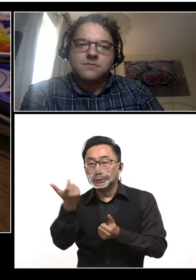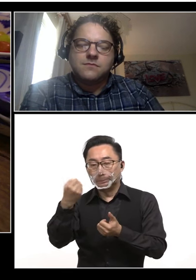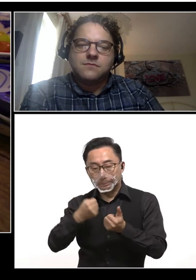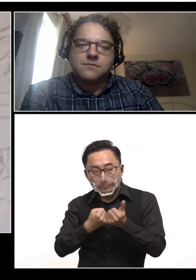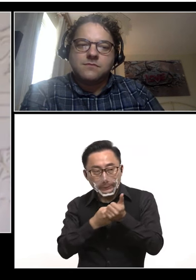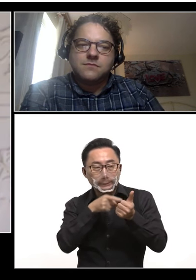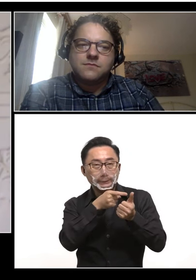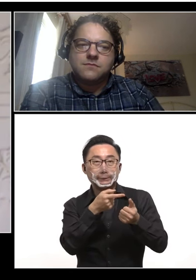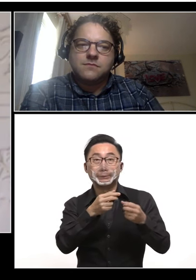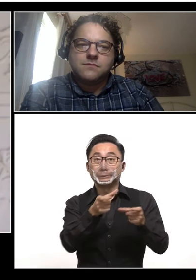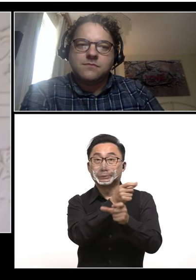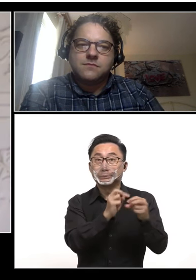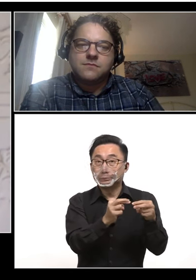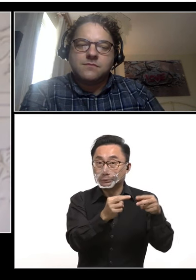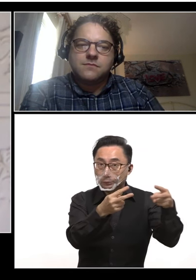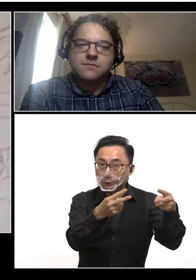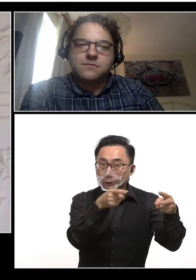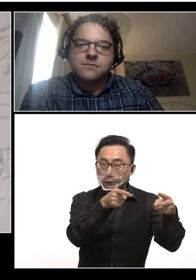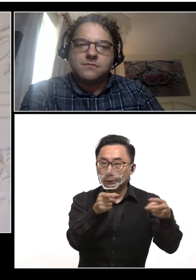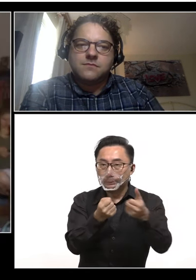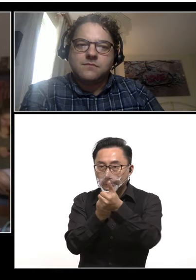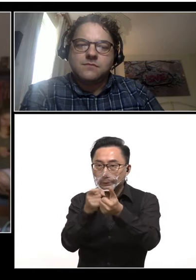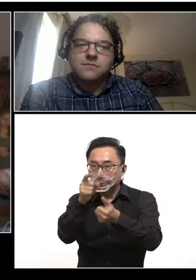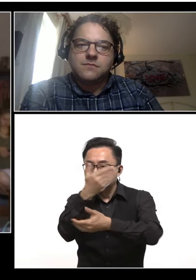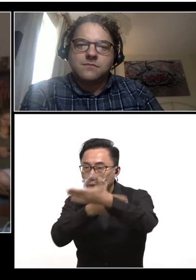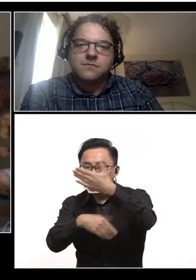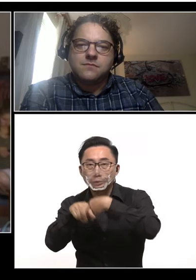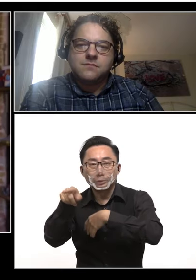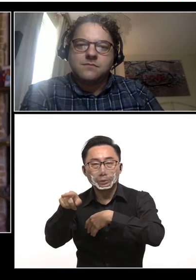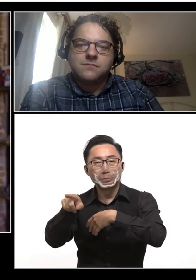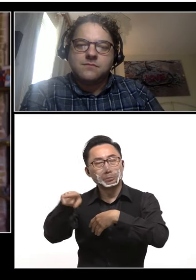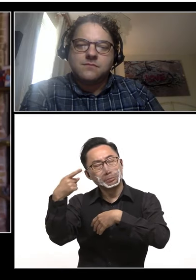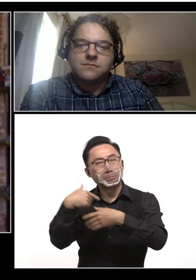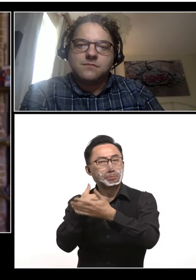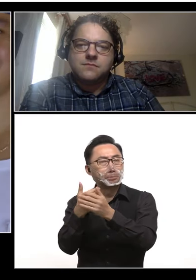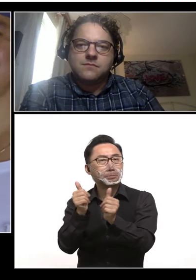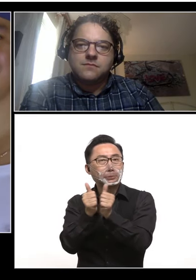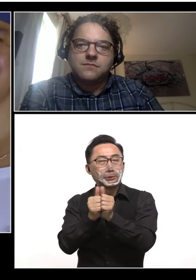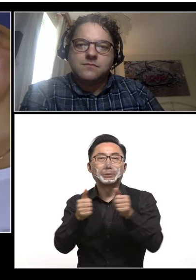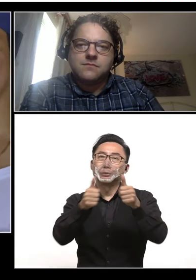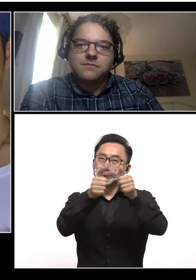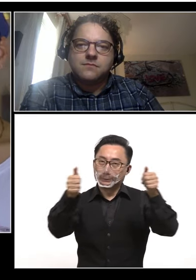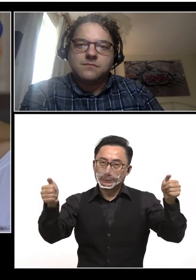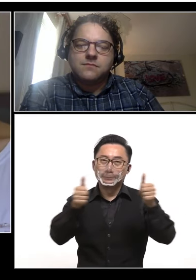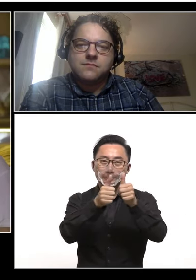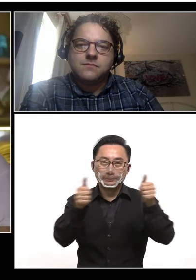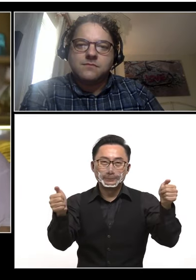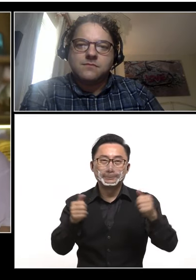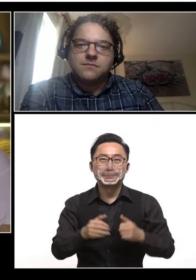keep supporting people with disabilities. Thank you, Okun. Thank you, Okun.